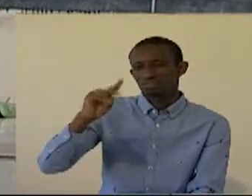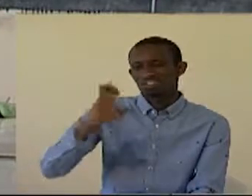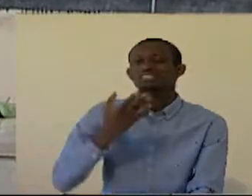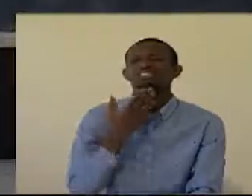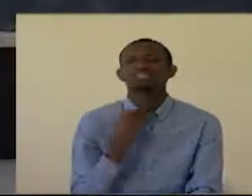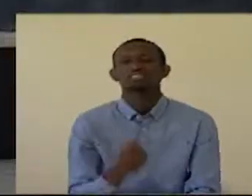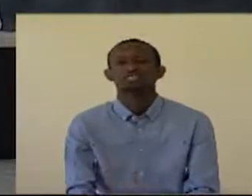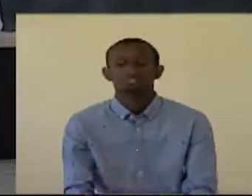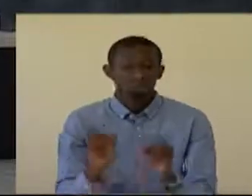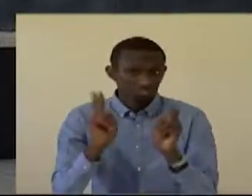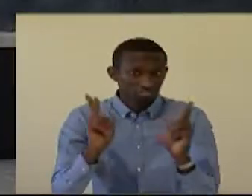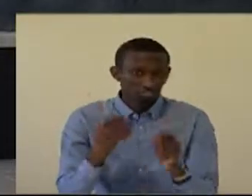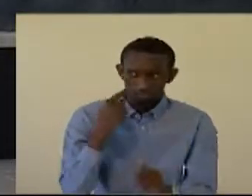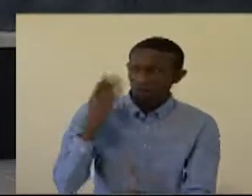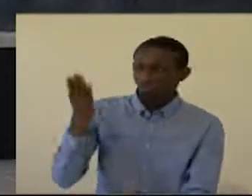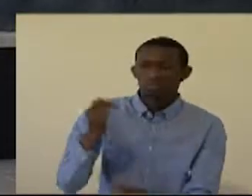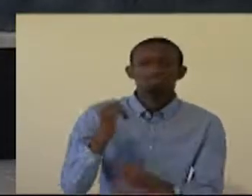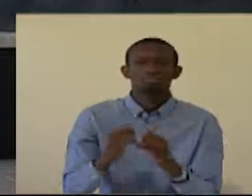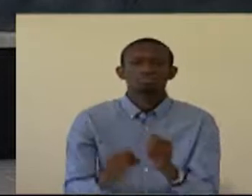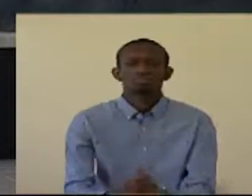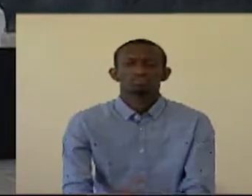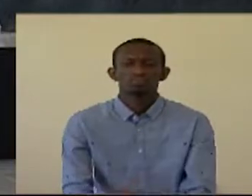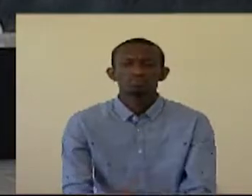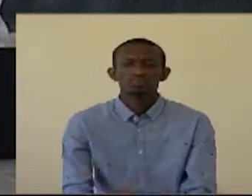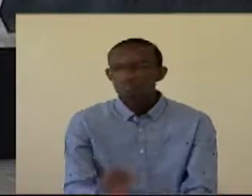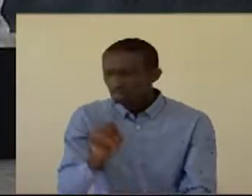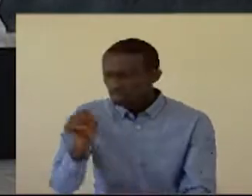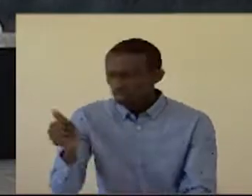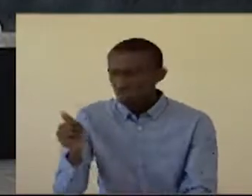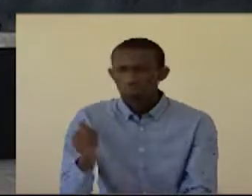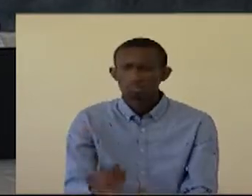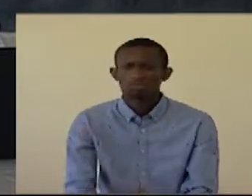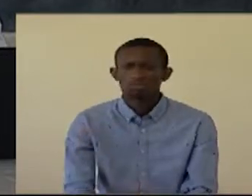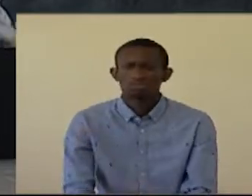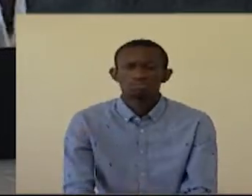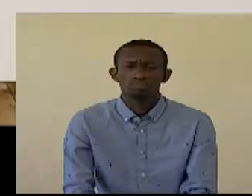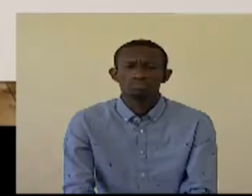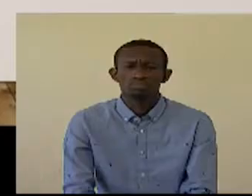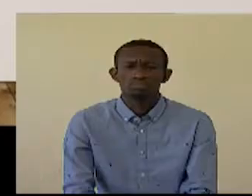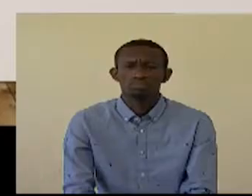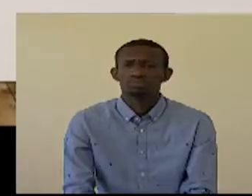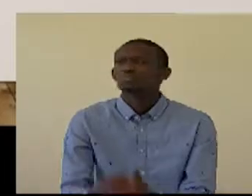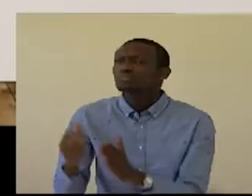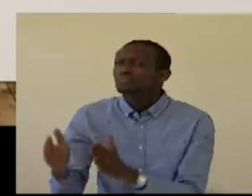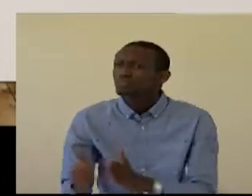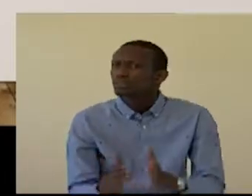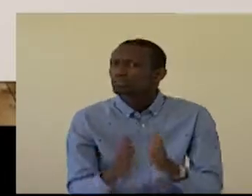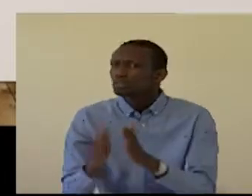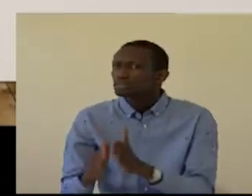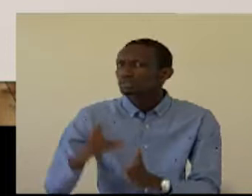Okay? We have the product we wanted. And the other one is the preparation